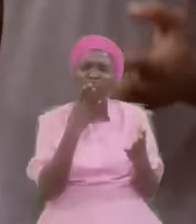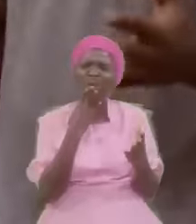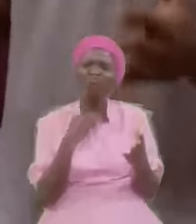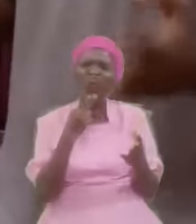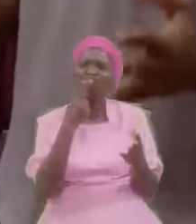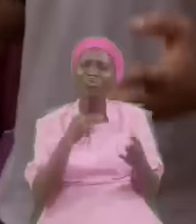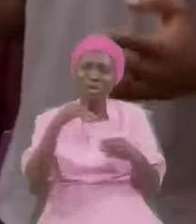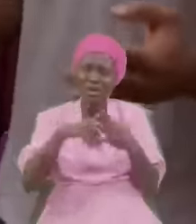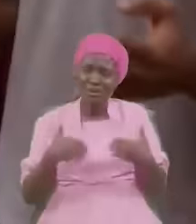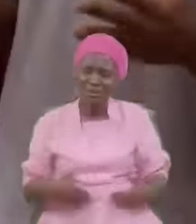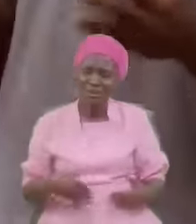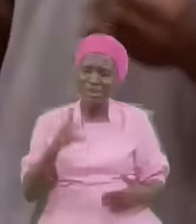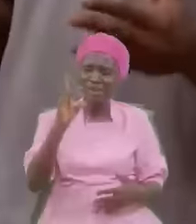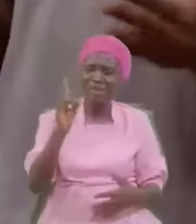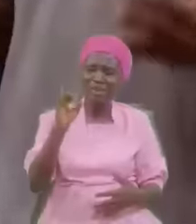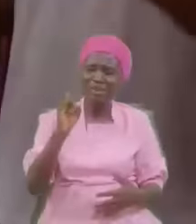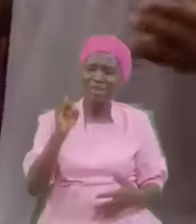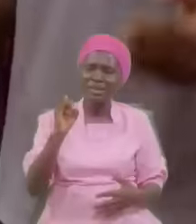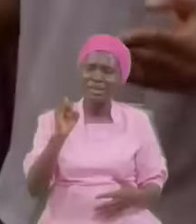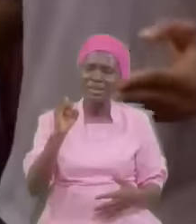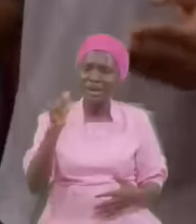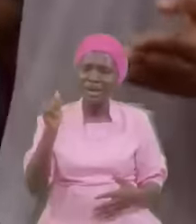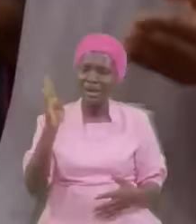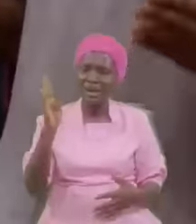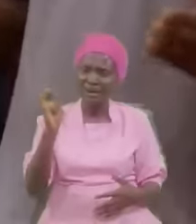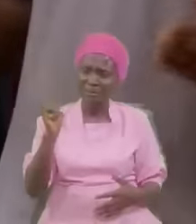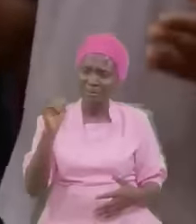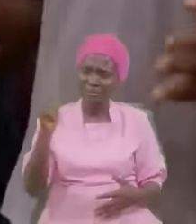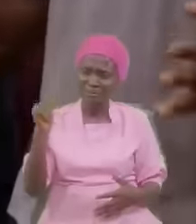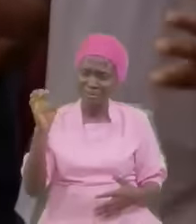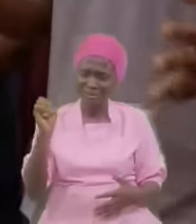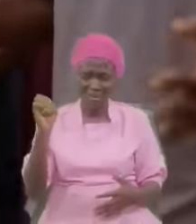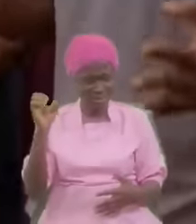tell him healing for you.